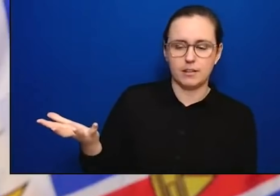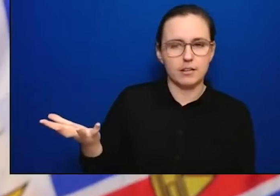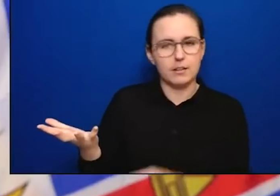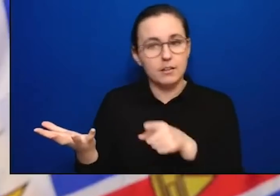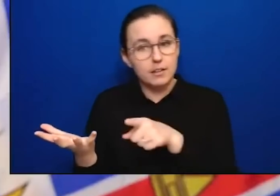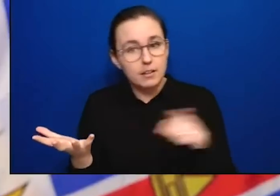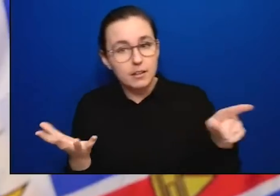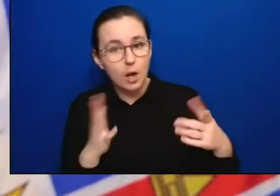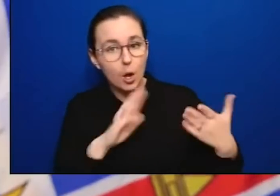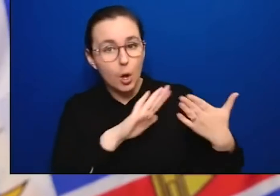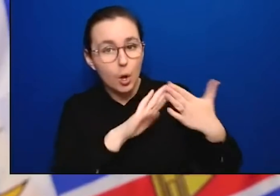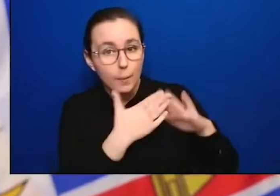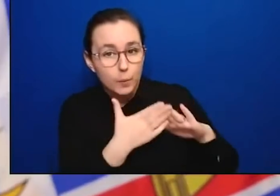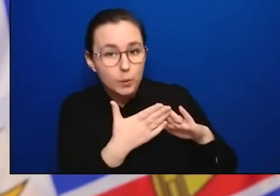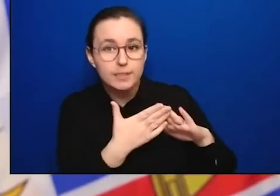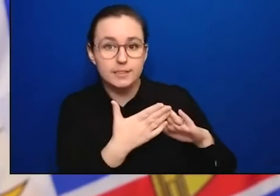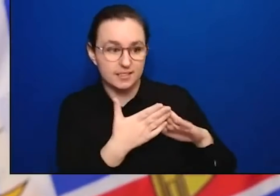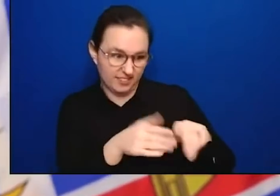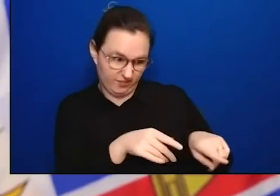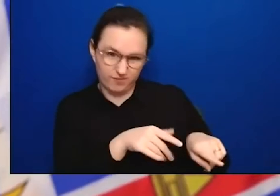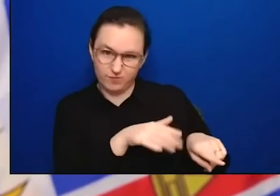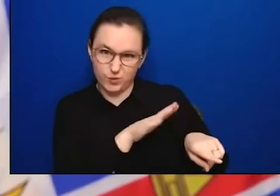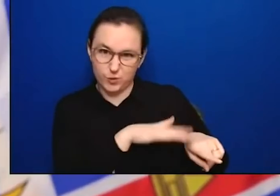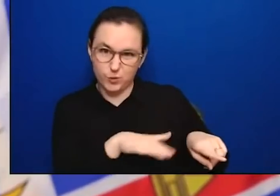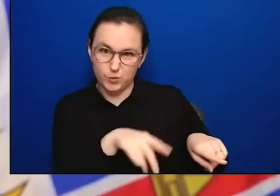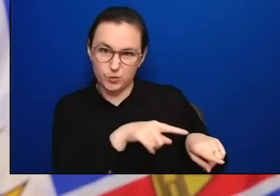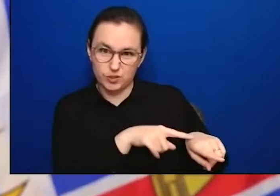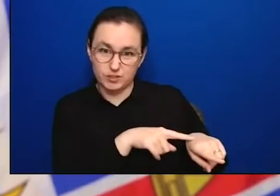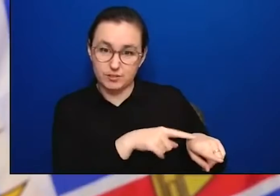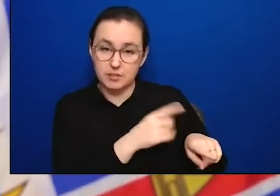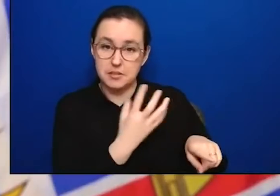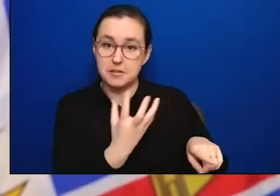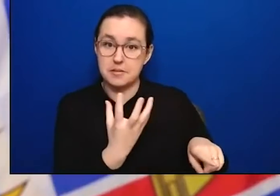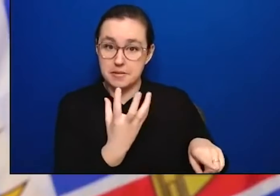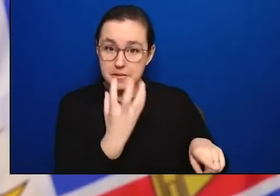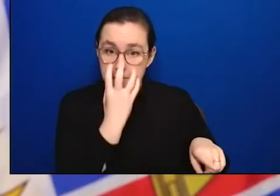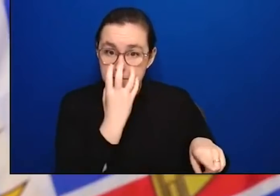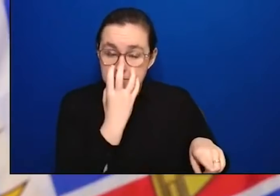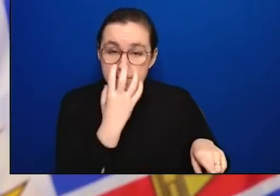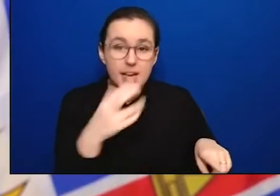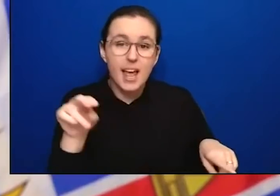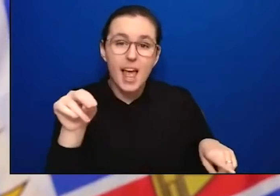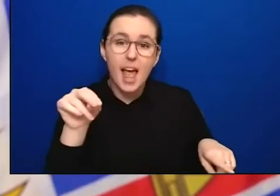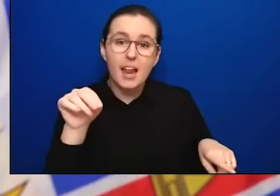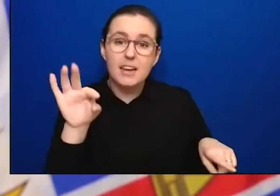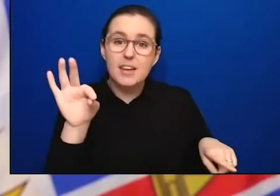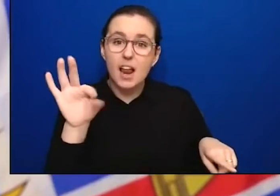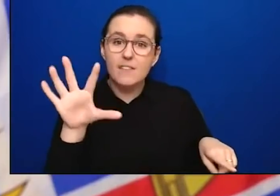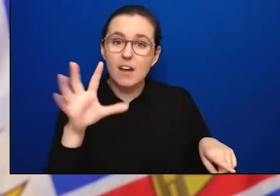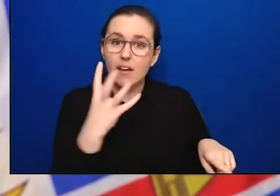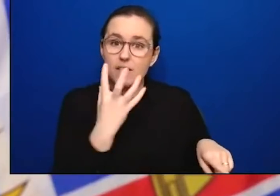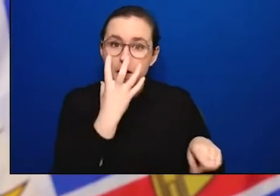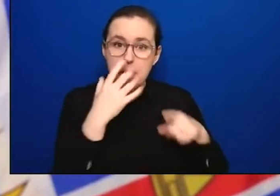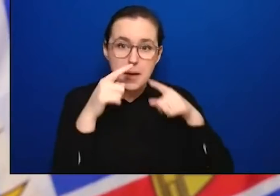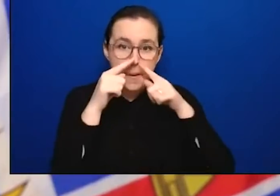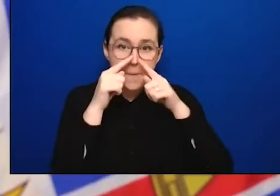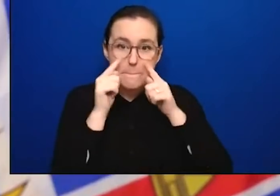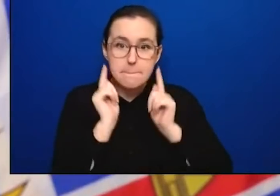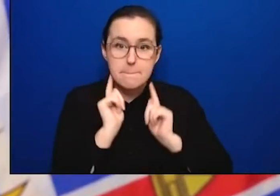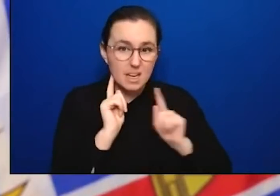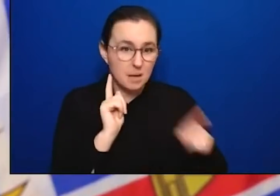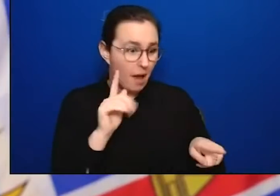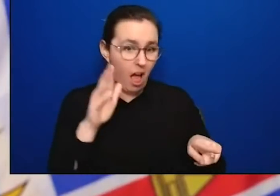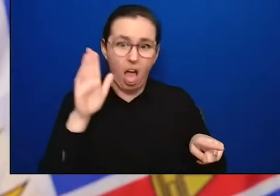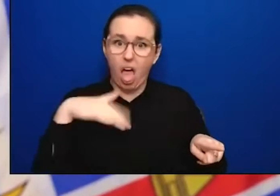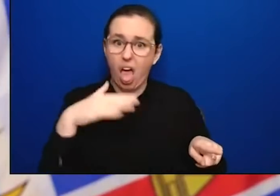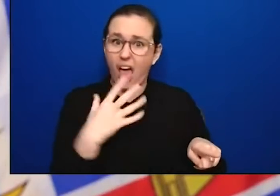don't believe, and I don't think there's anything that shows that in the community setting, particularly for children, that wearing